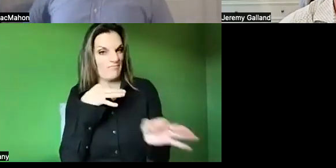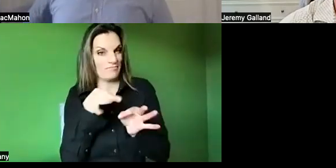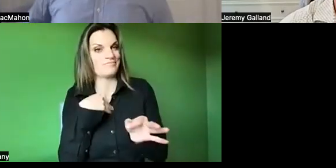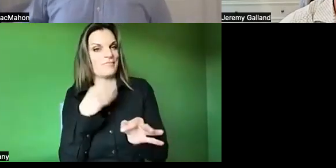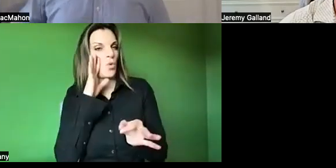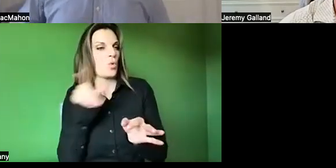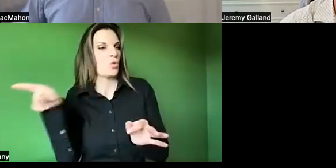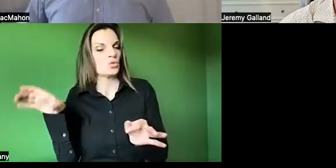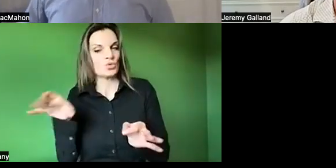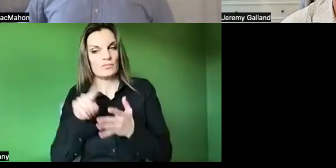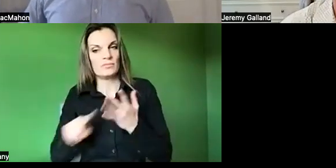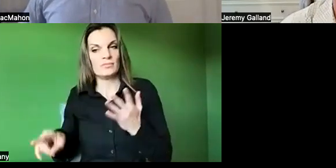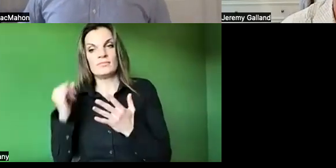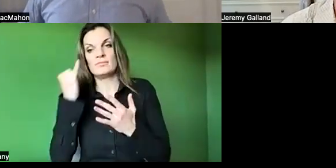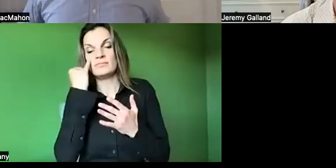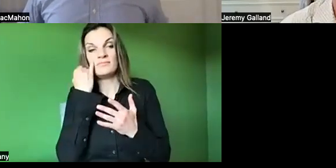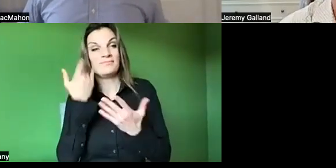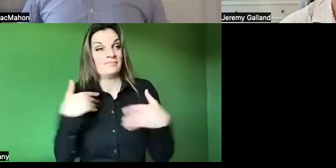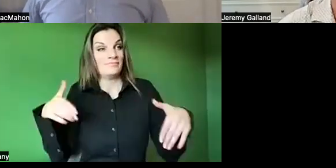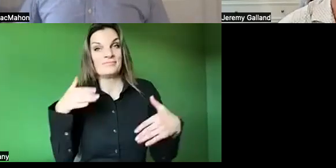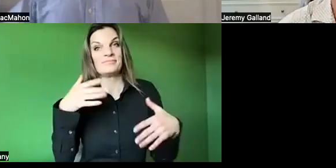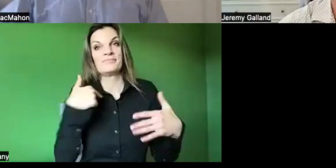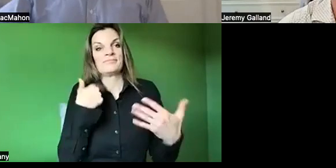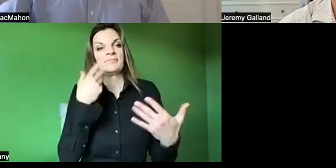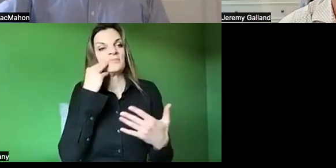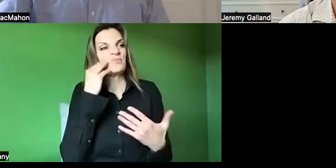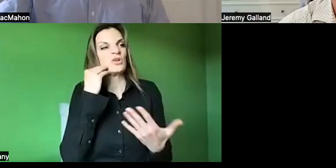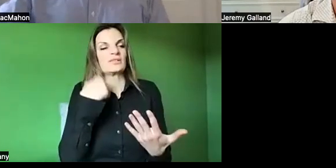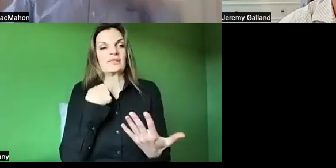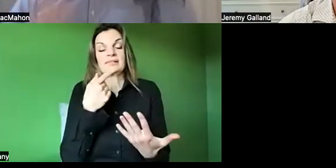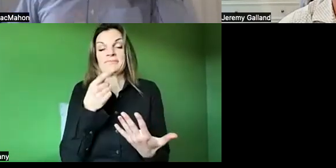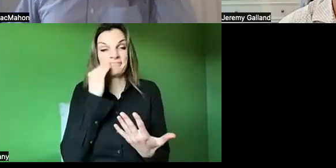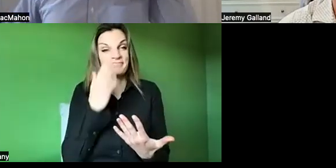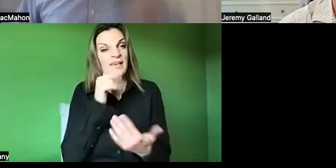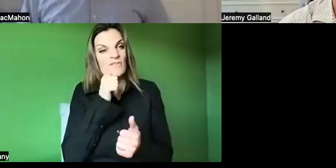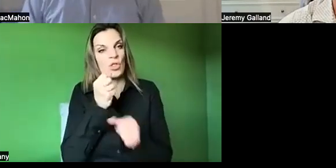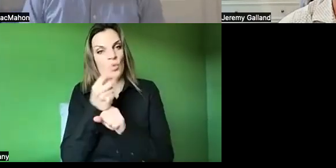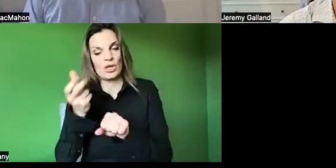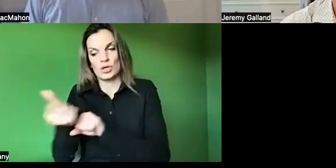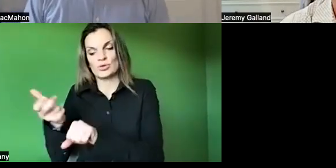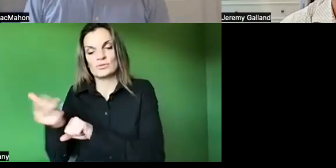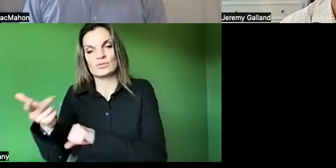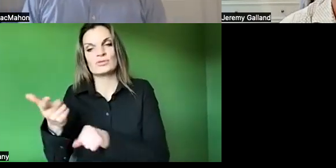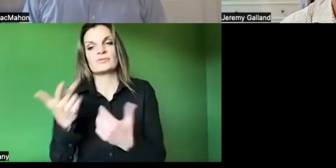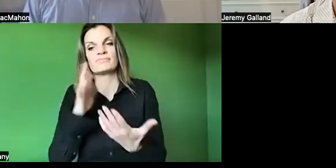member, there's a learning curve that runs out every 3 years. So we keep having